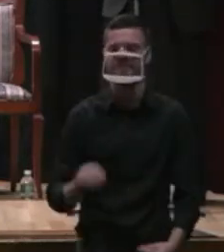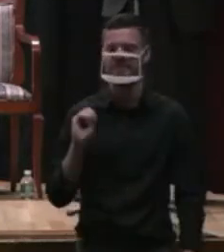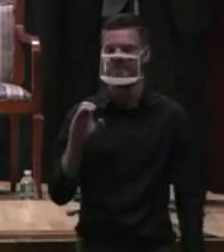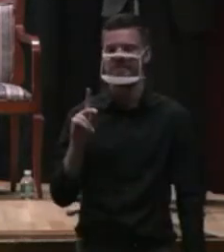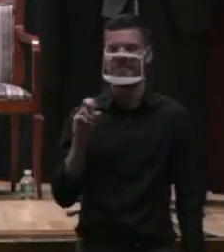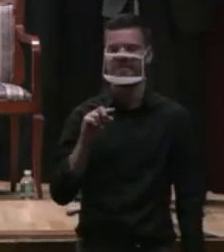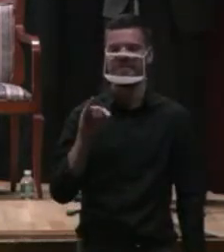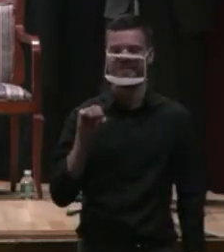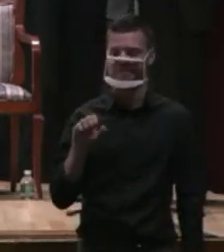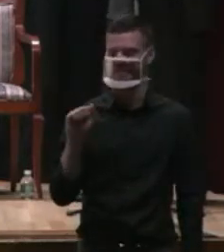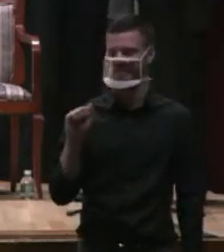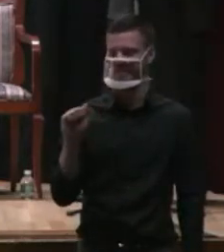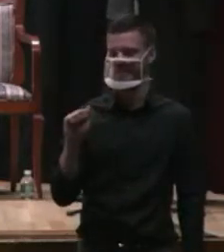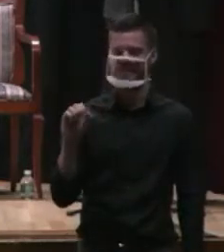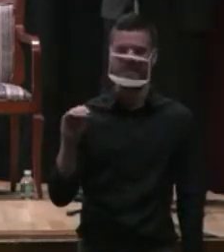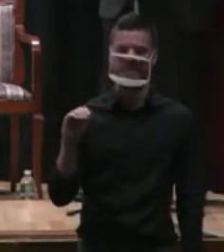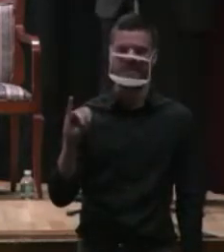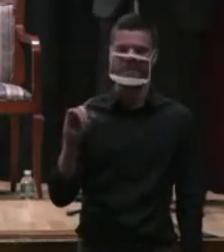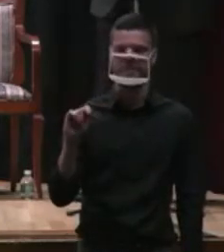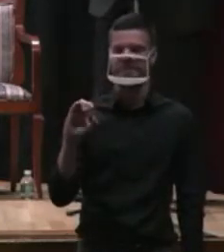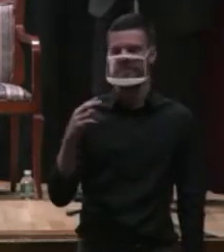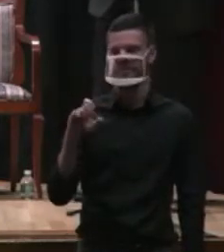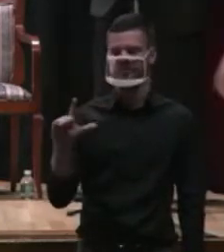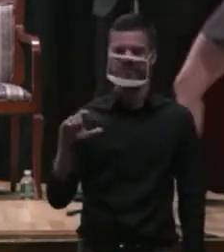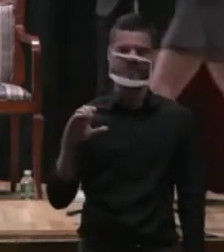Mackenzie A. Mitchell, cum laude.